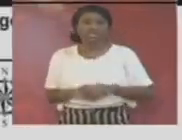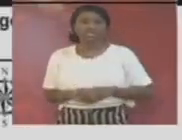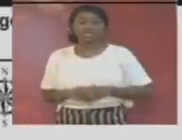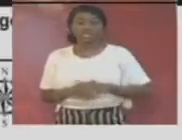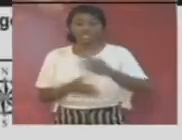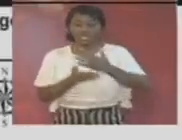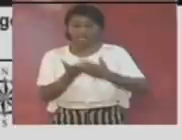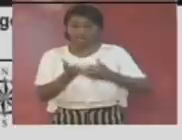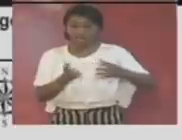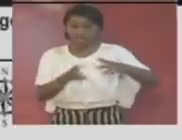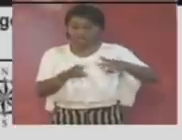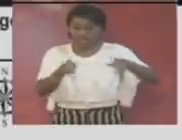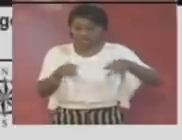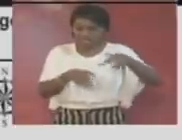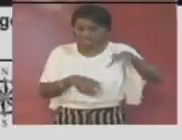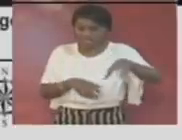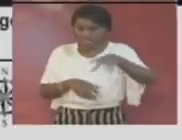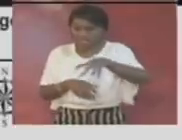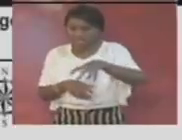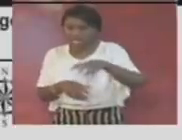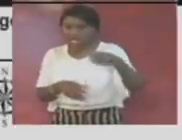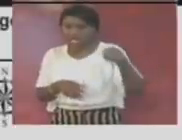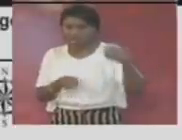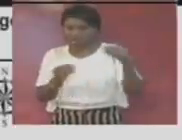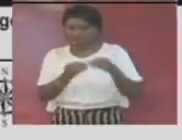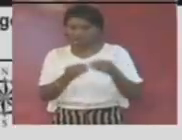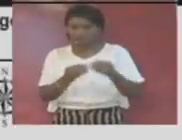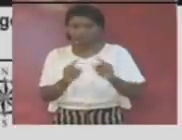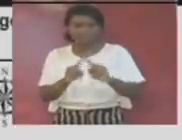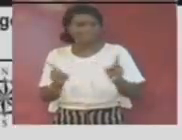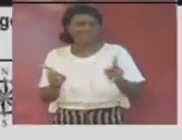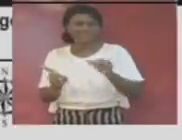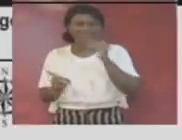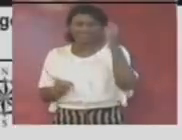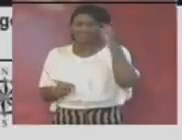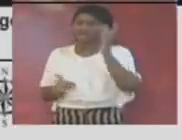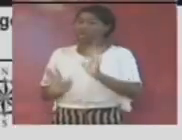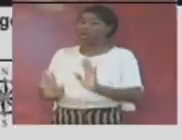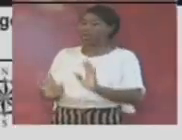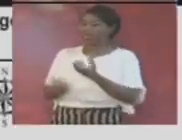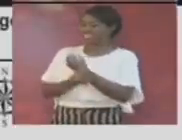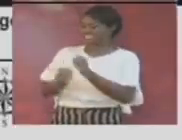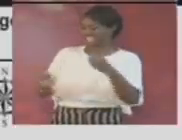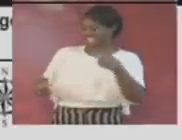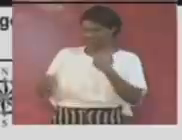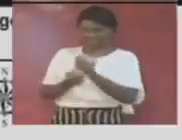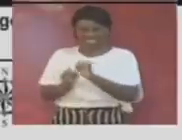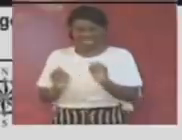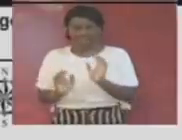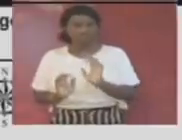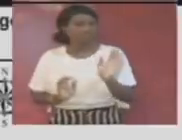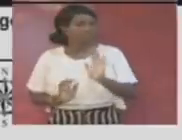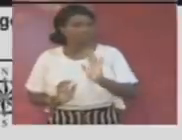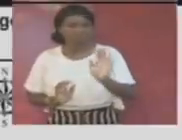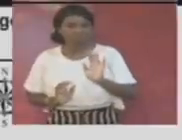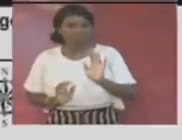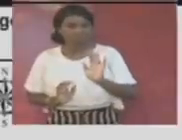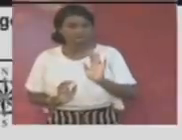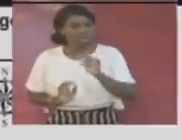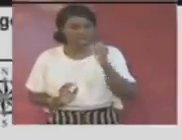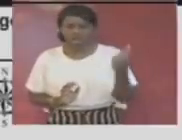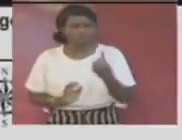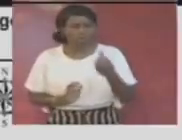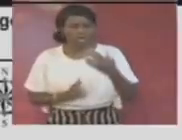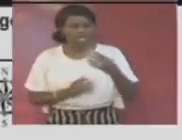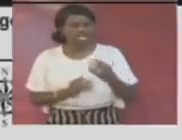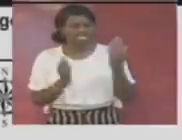specific places, we don't want the population to come away with the impression or the perception that it's only in these places